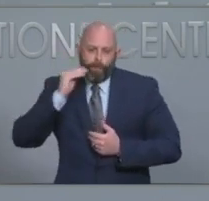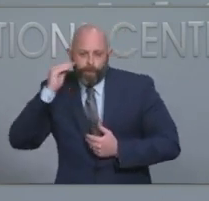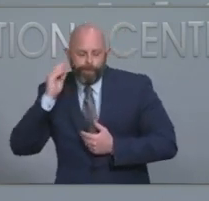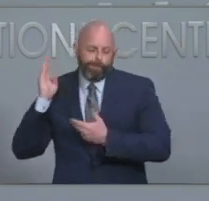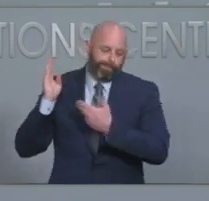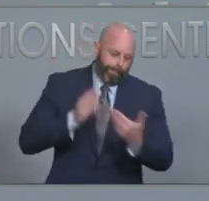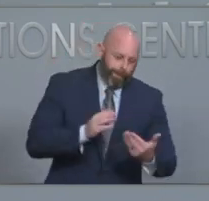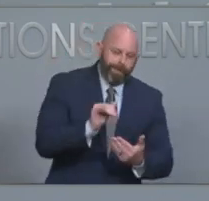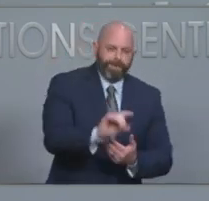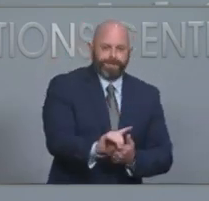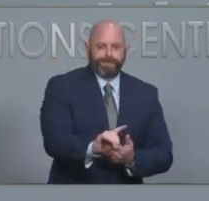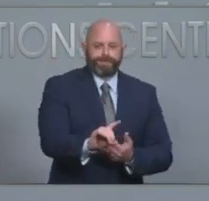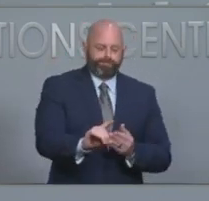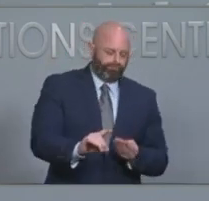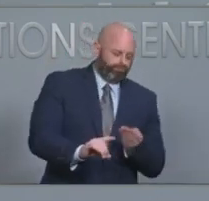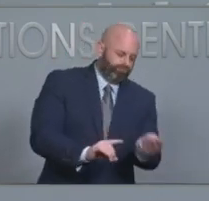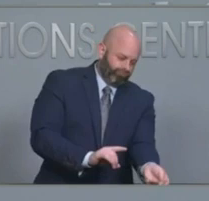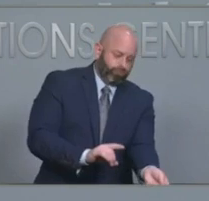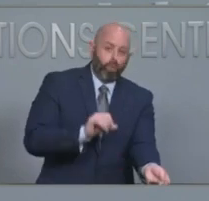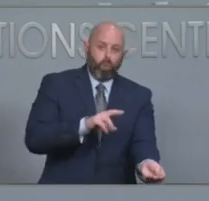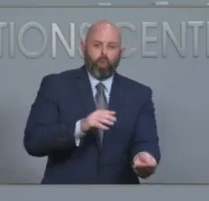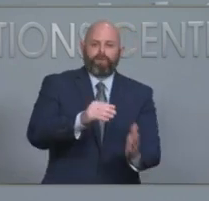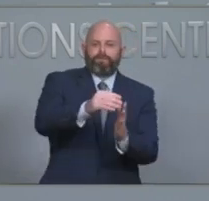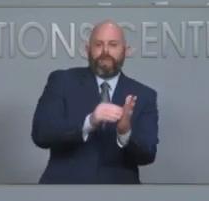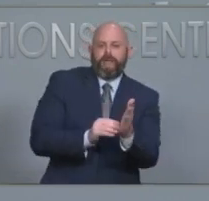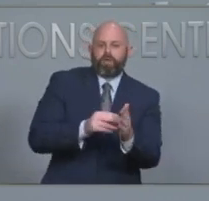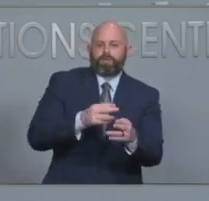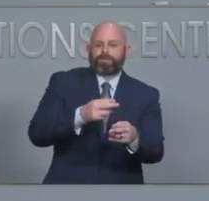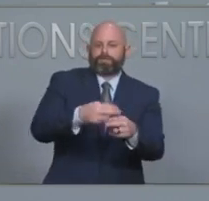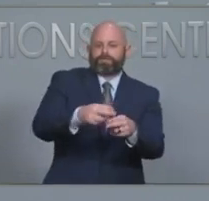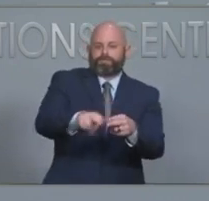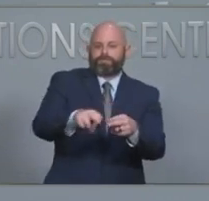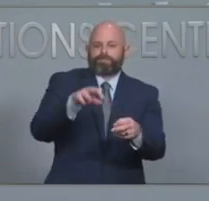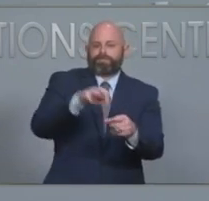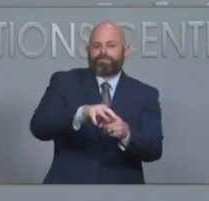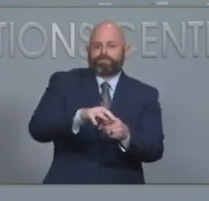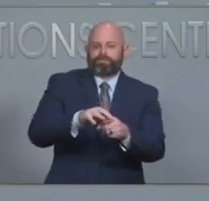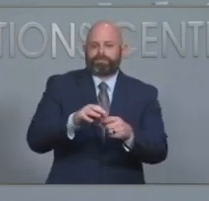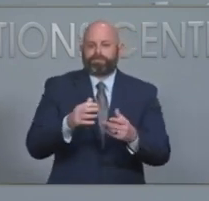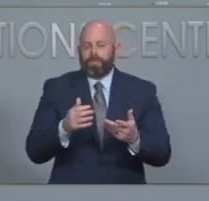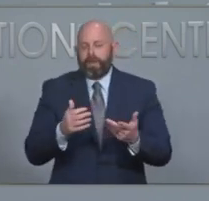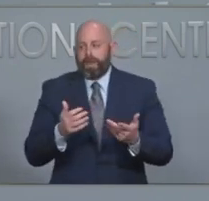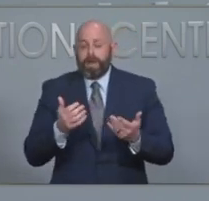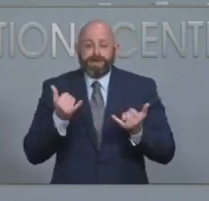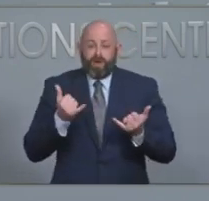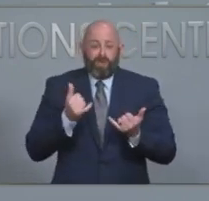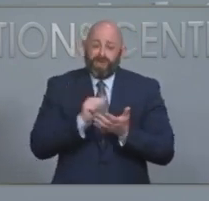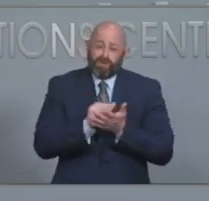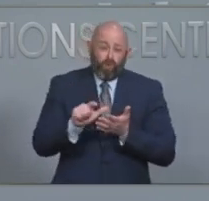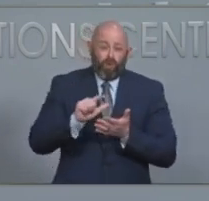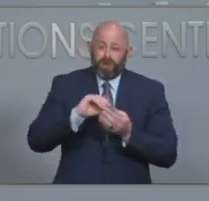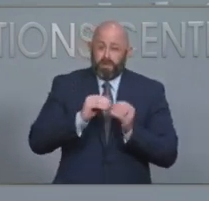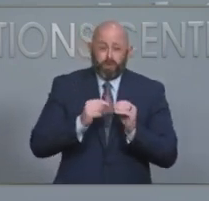had to complete a ID exception form. So that's where we are right now. I can't separate out which.